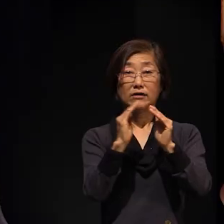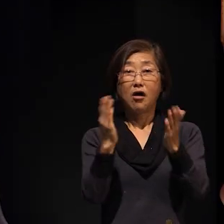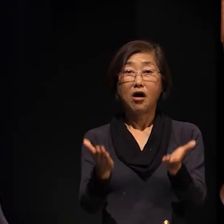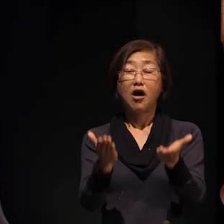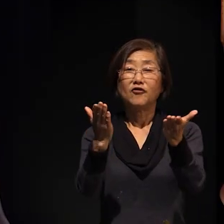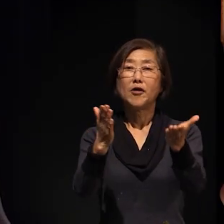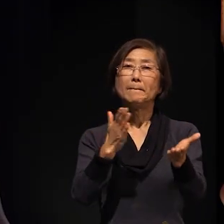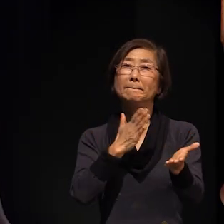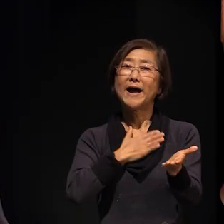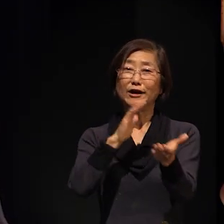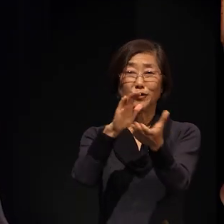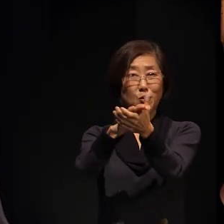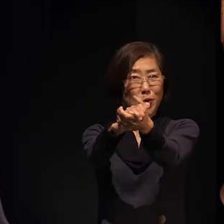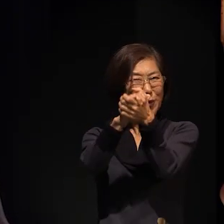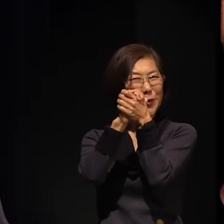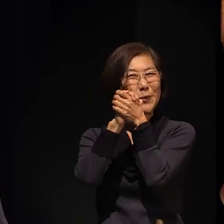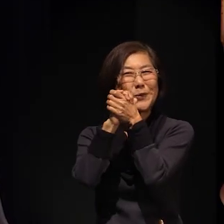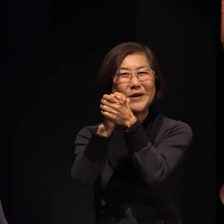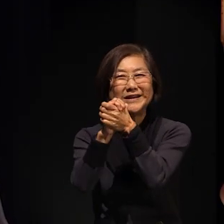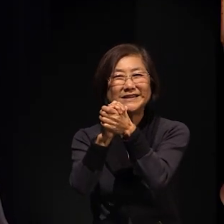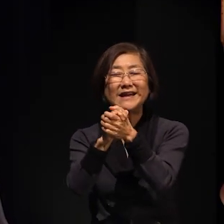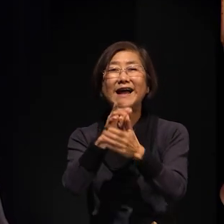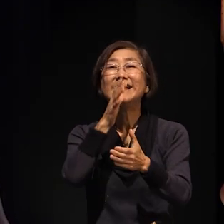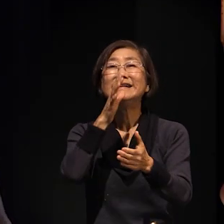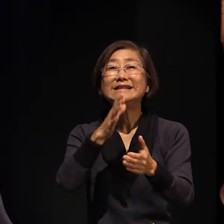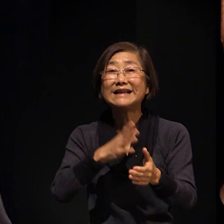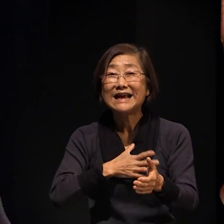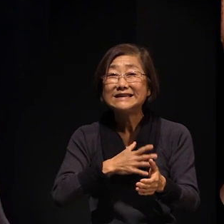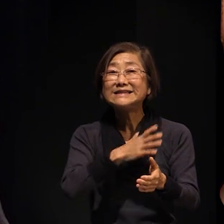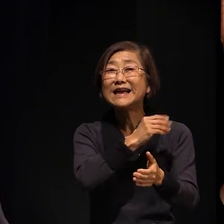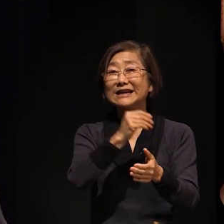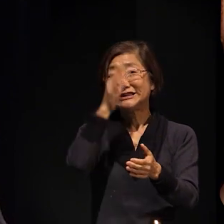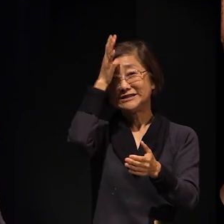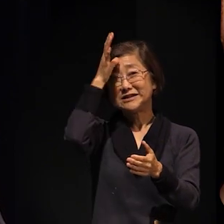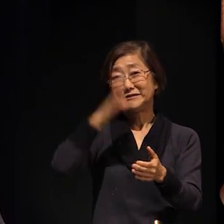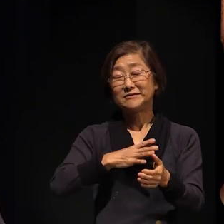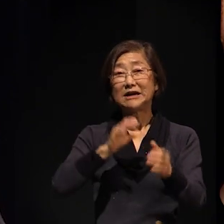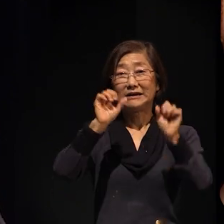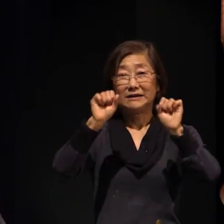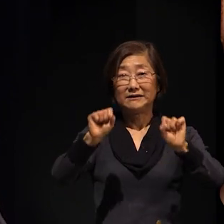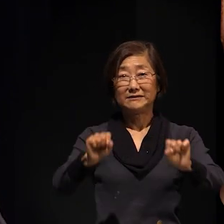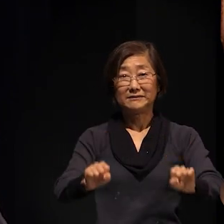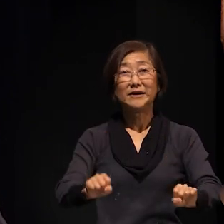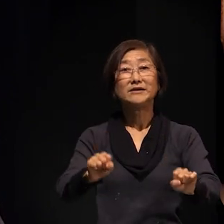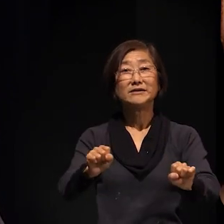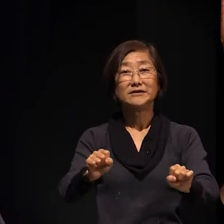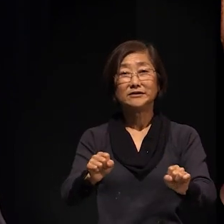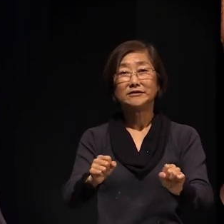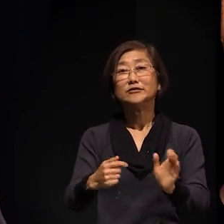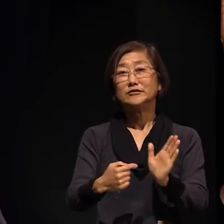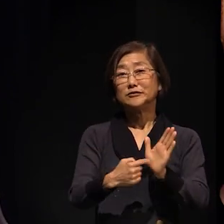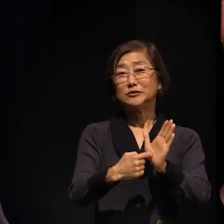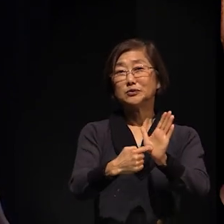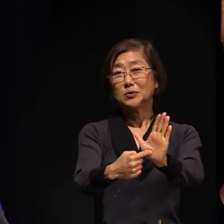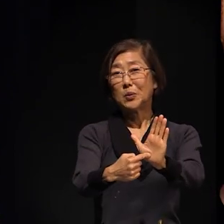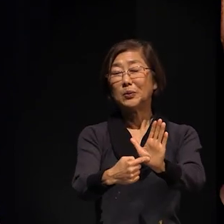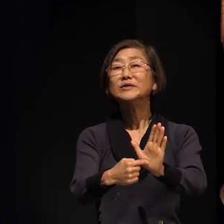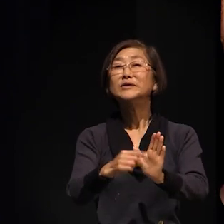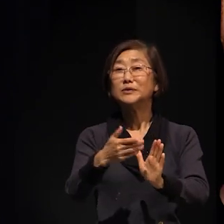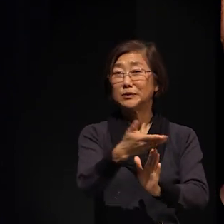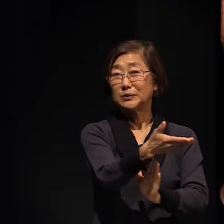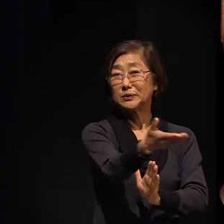community, I offer my congratulations. Ladies and gentlemen, may I present